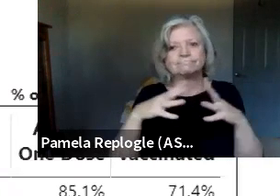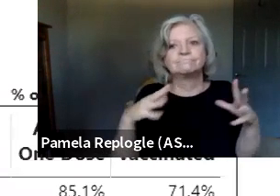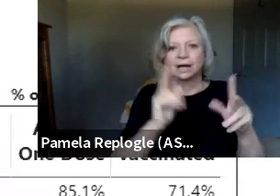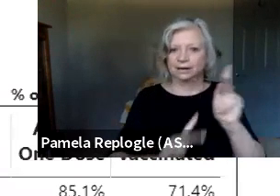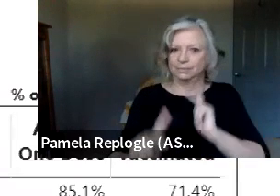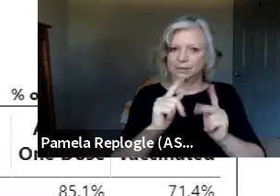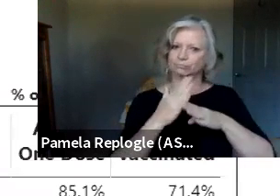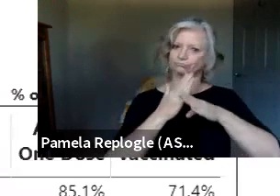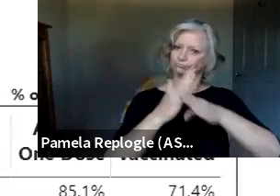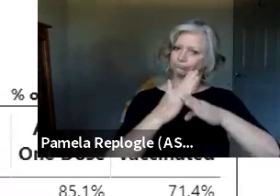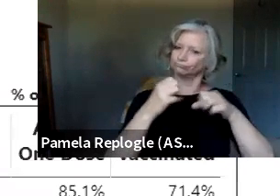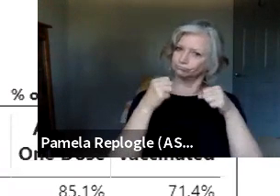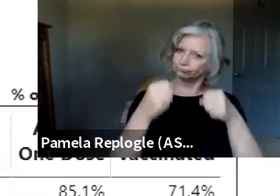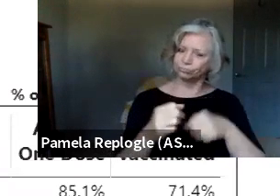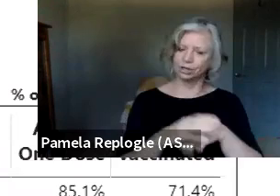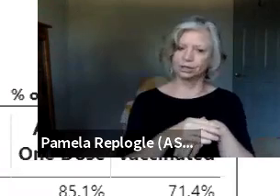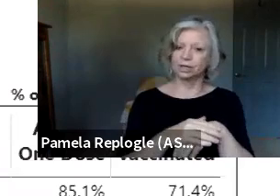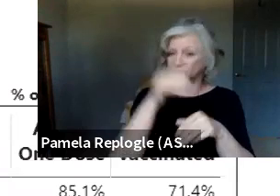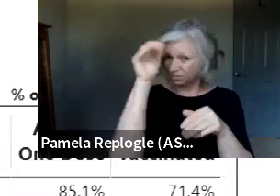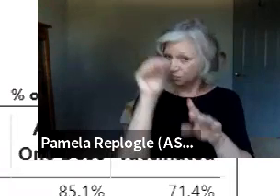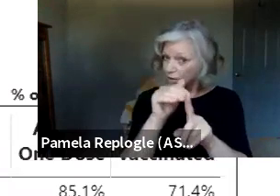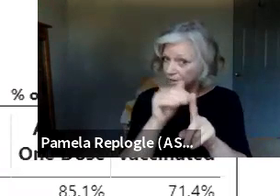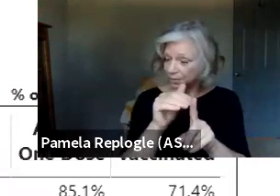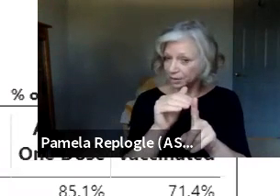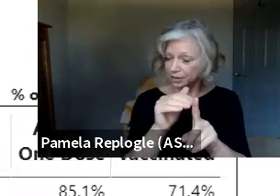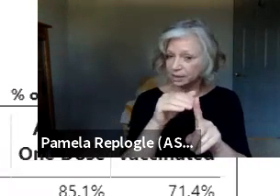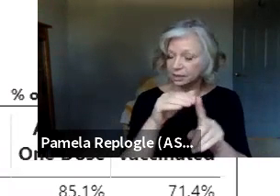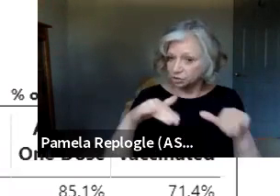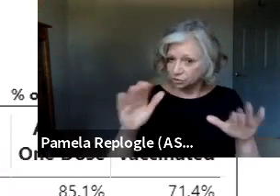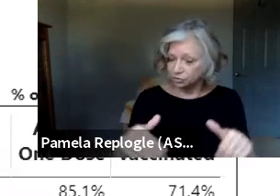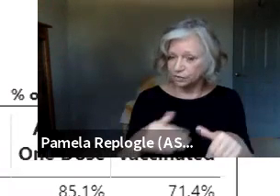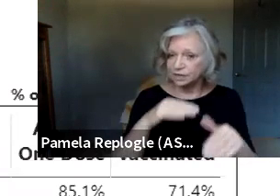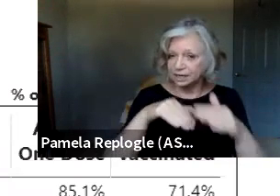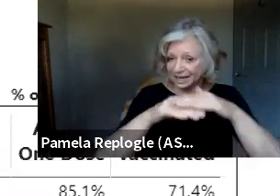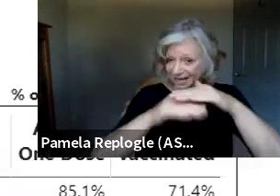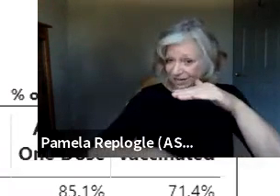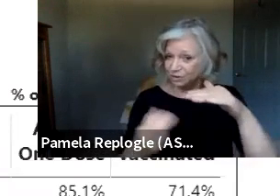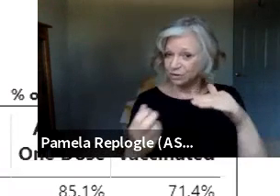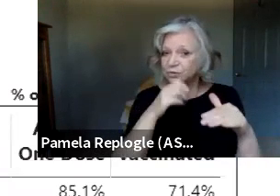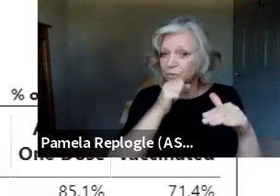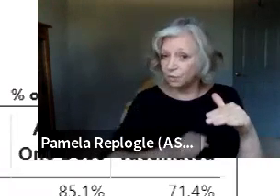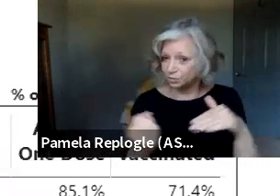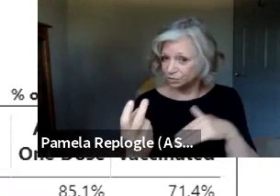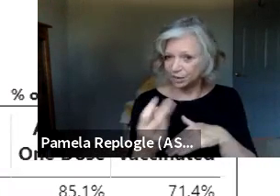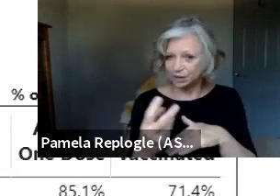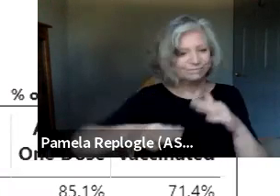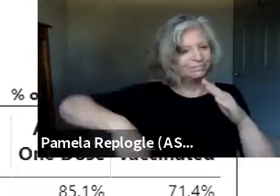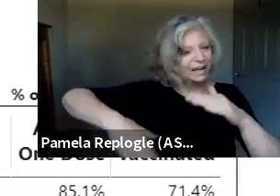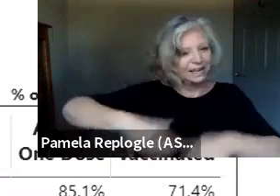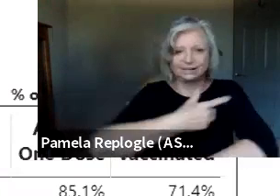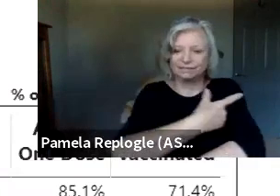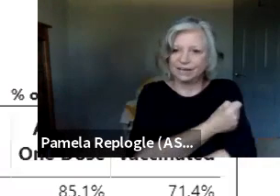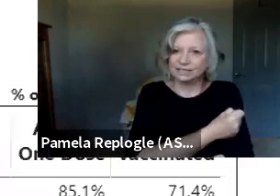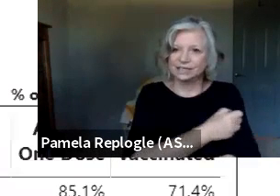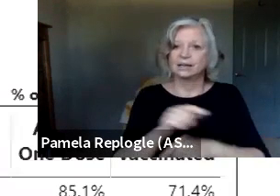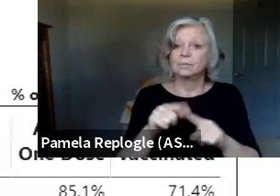strong protection. But remember, children under 12 don't have a vaccine yet. Hopefully, there will be an